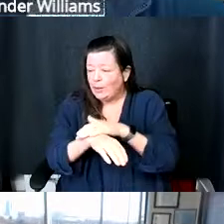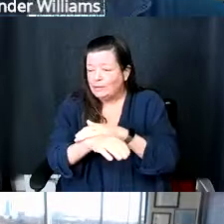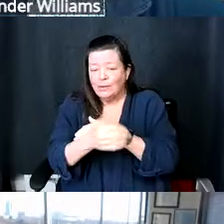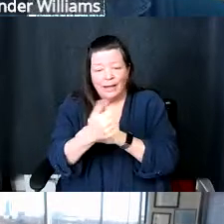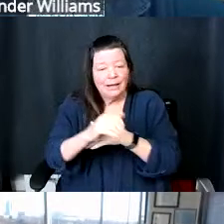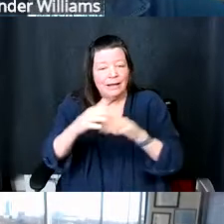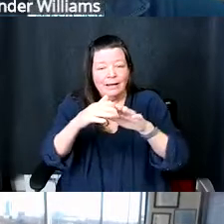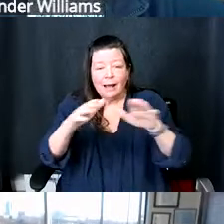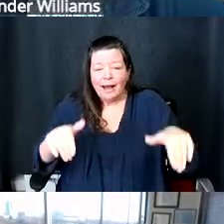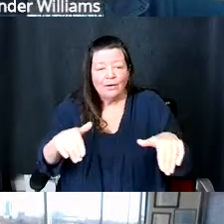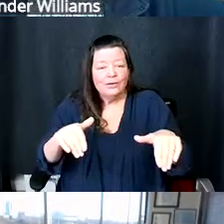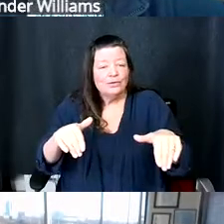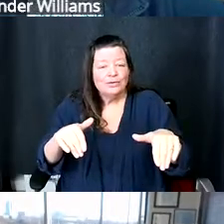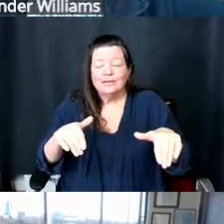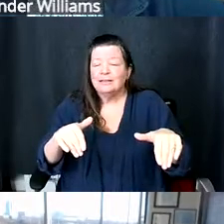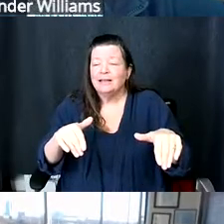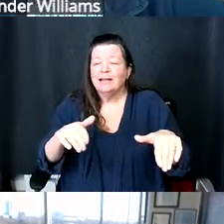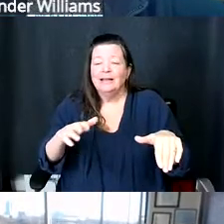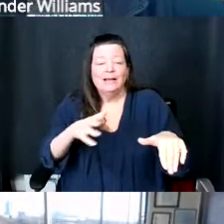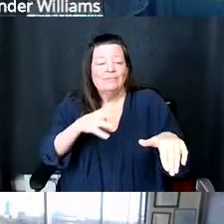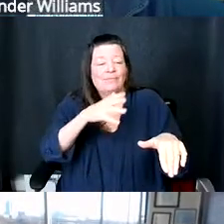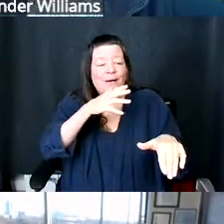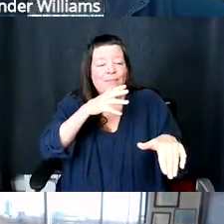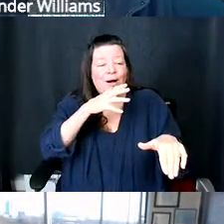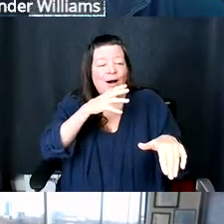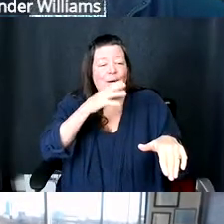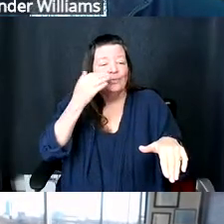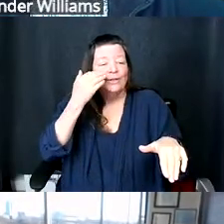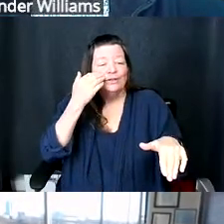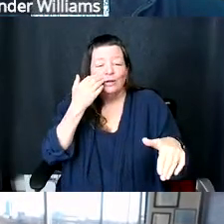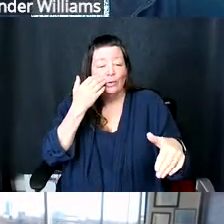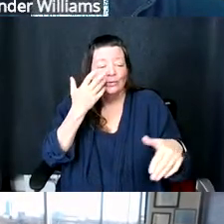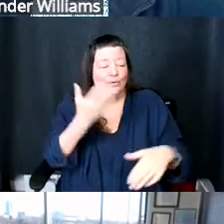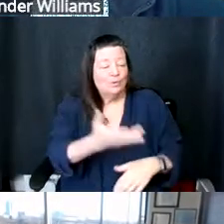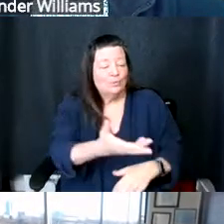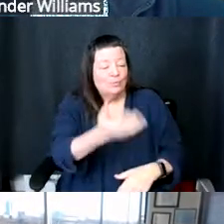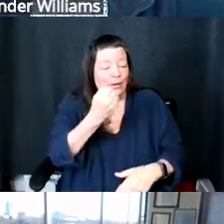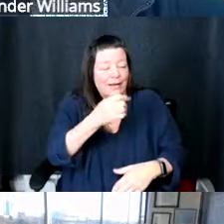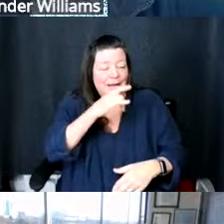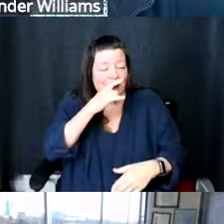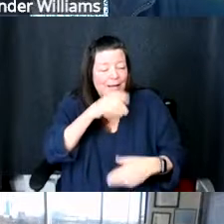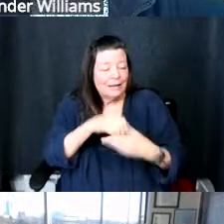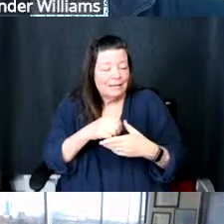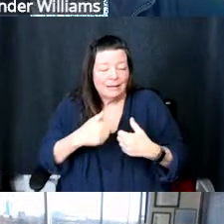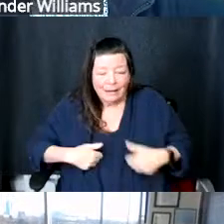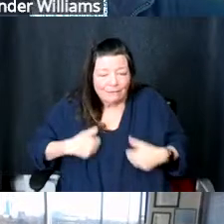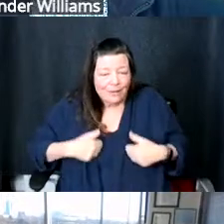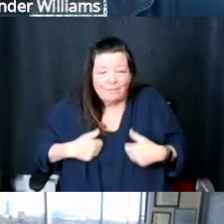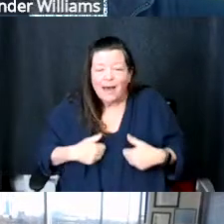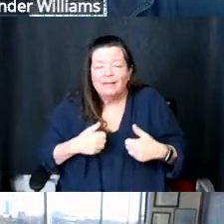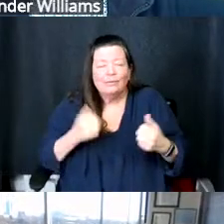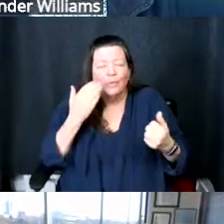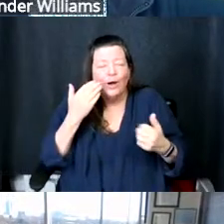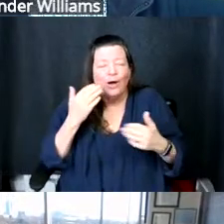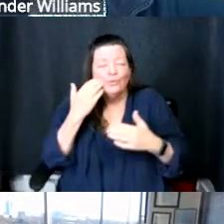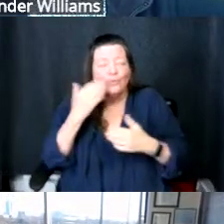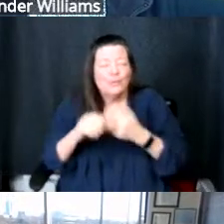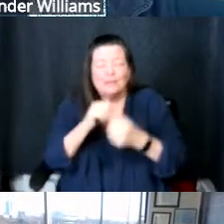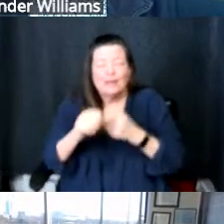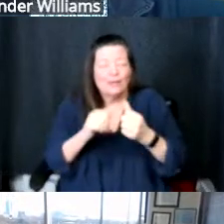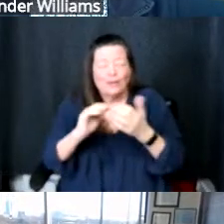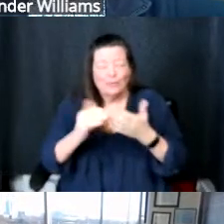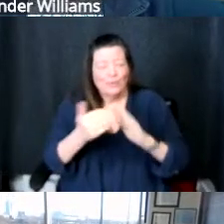borrow sugar. My mom was known to like give kids baths. Like we all knew each other, and just, communities that have